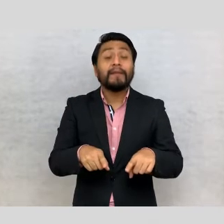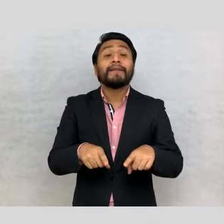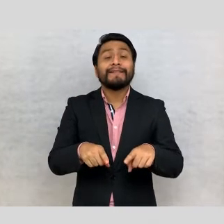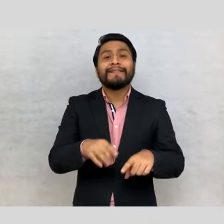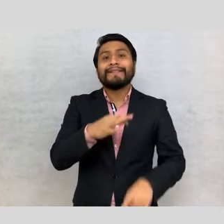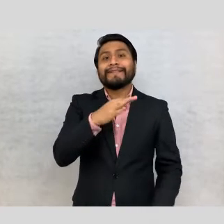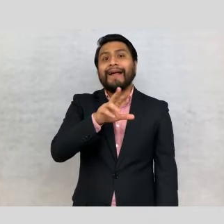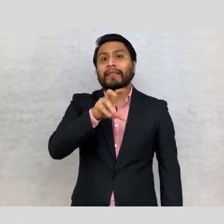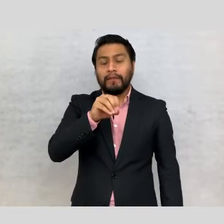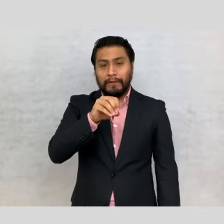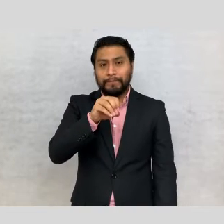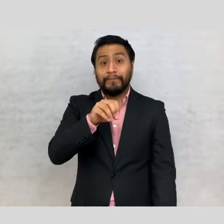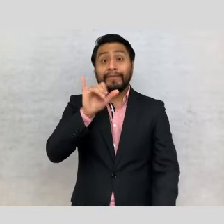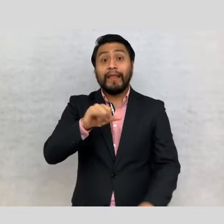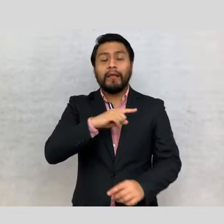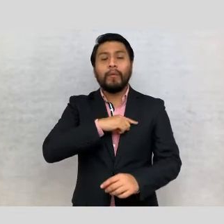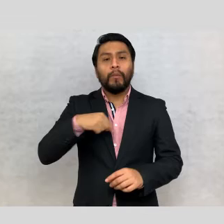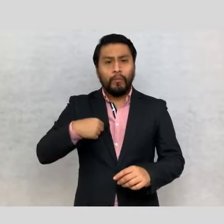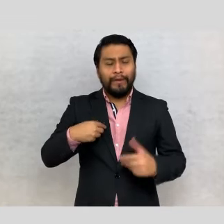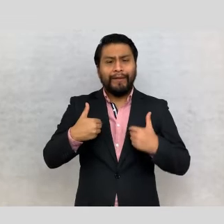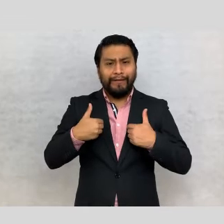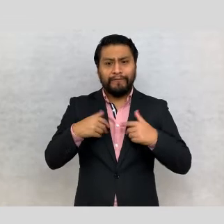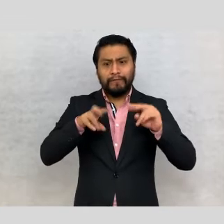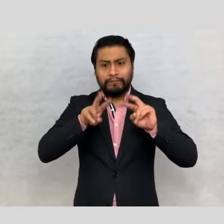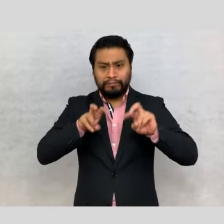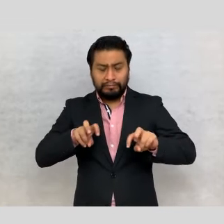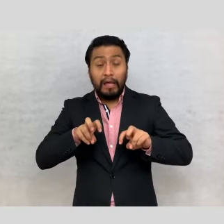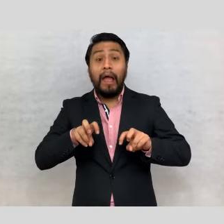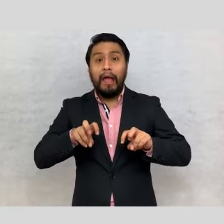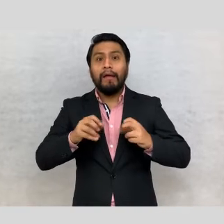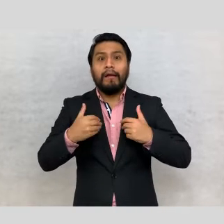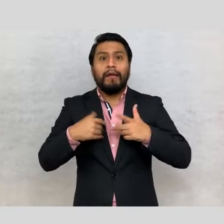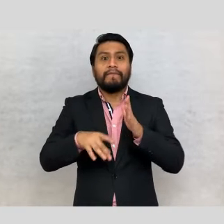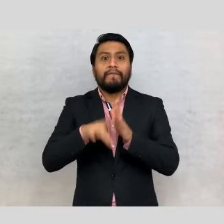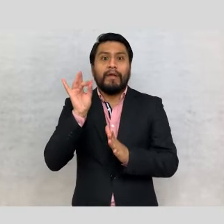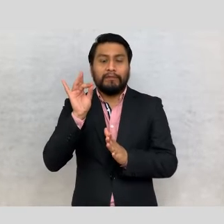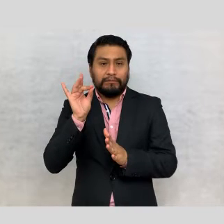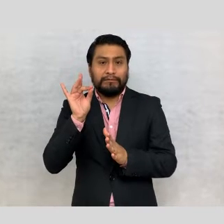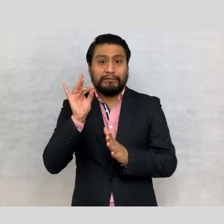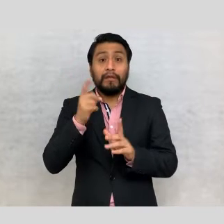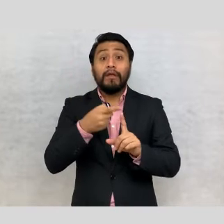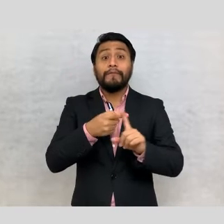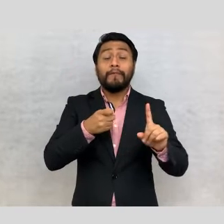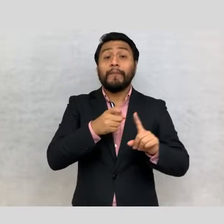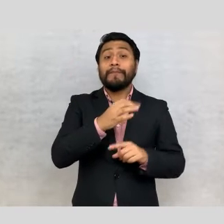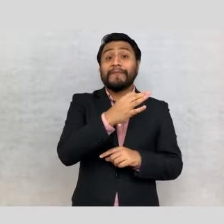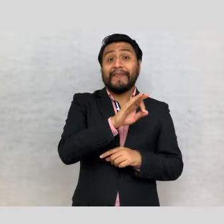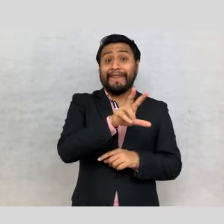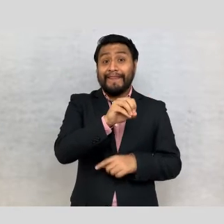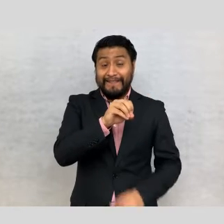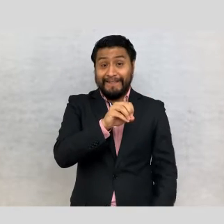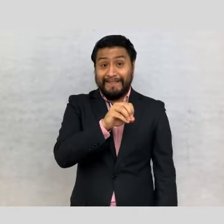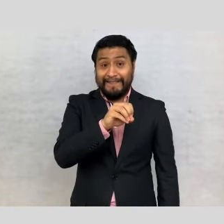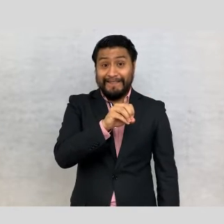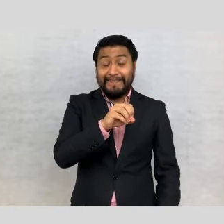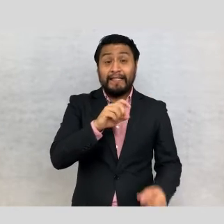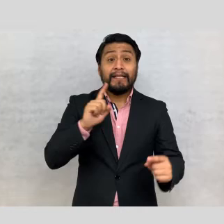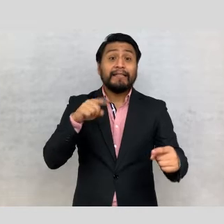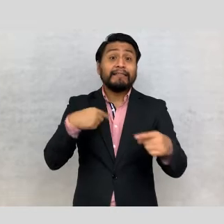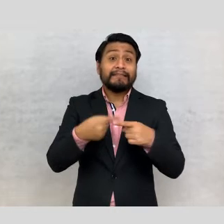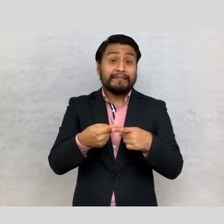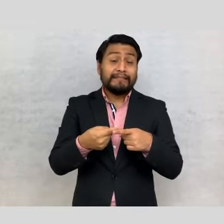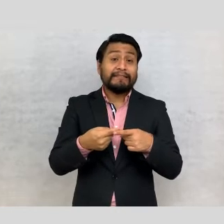that we have done in which we find that from 1930 until